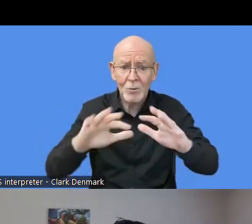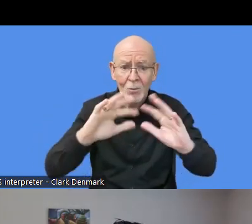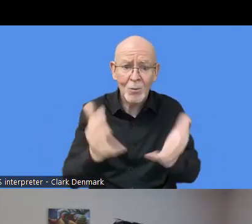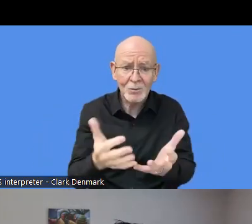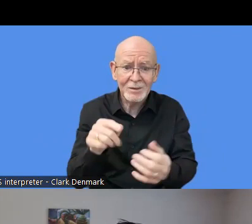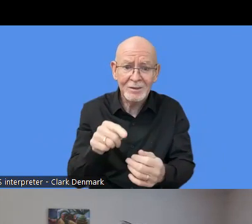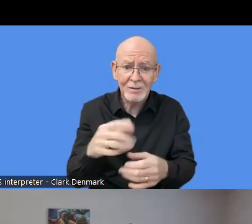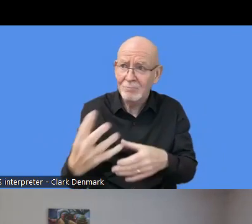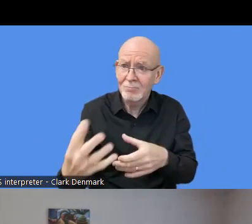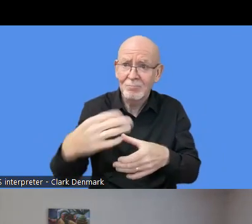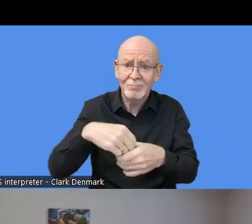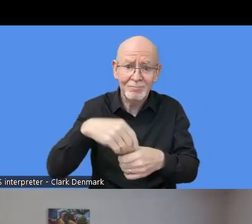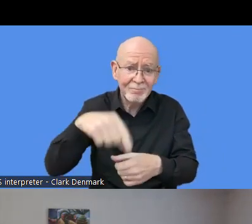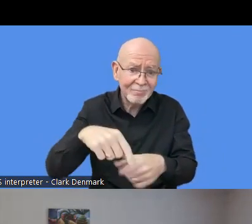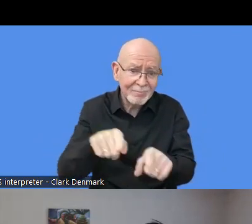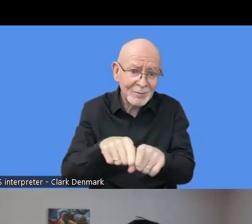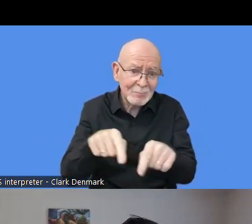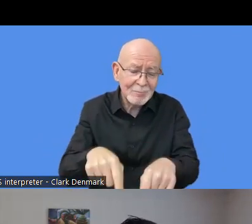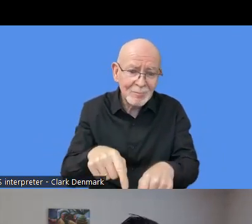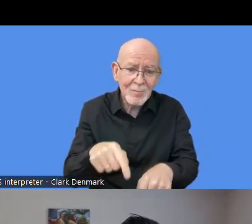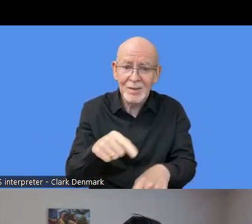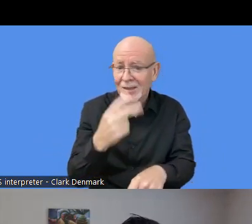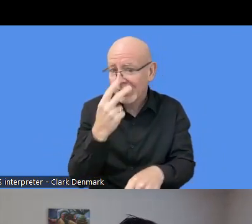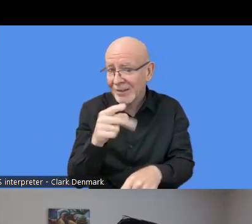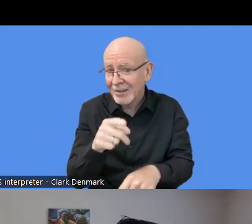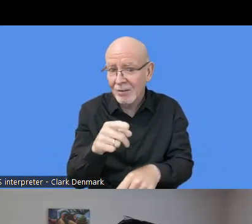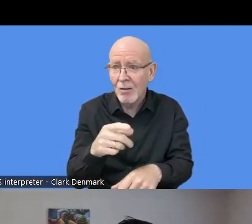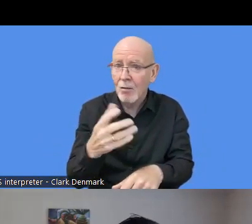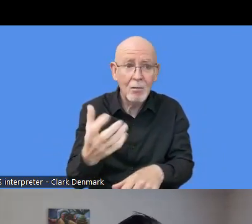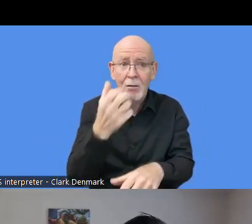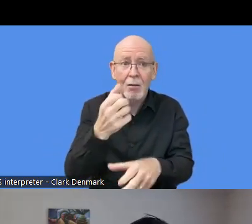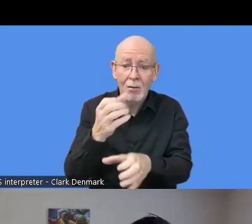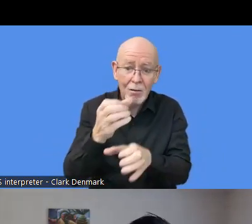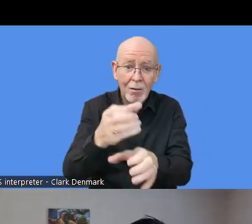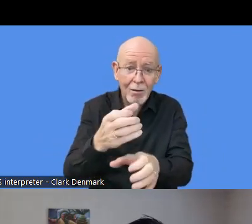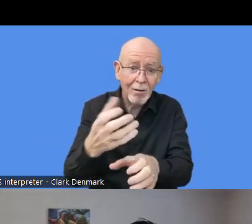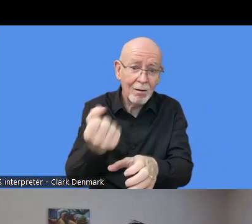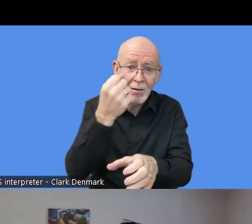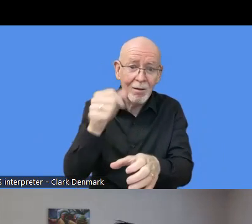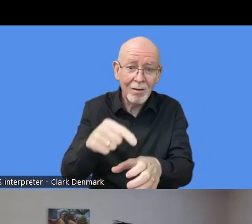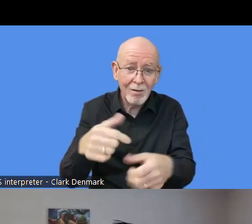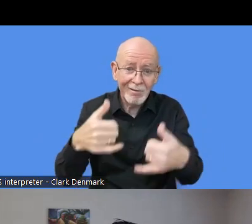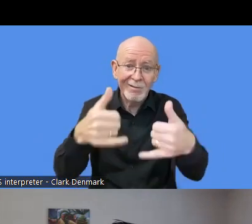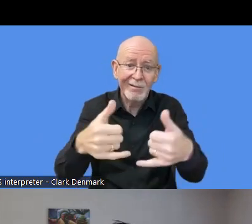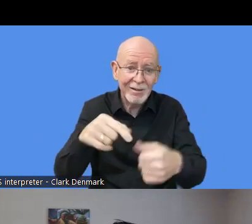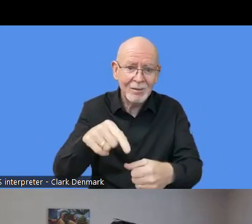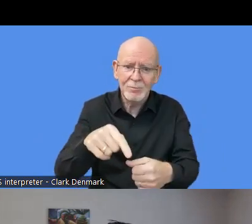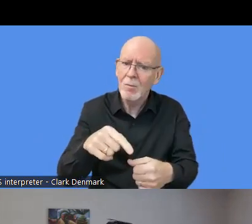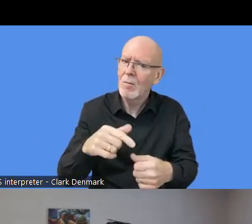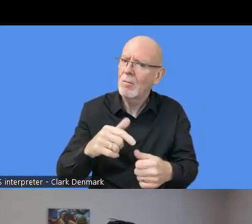prestige of the Zero Awards is really important for the recognition of our team,